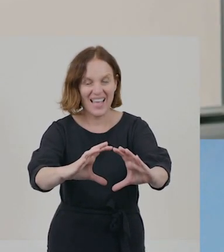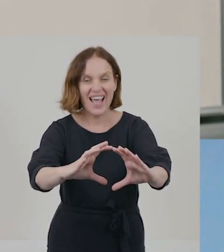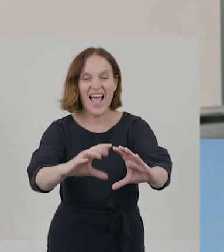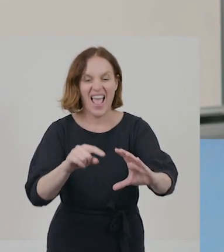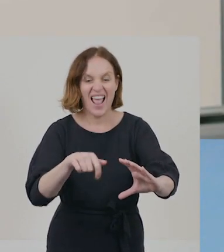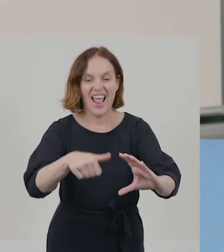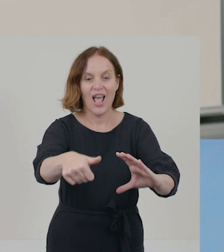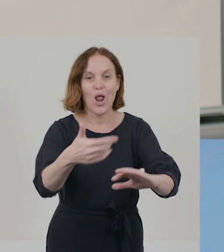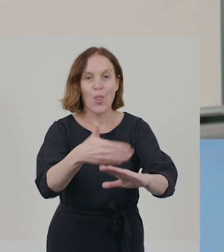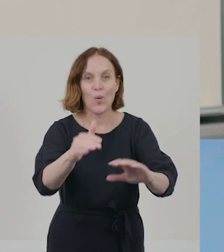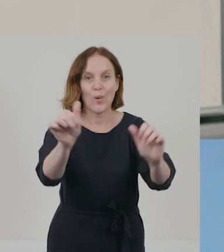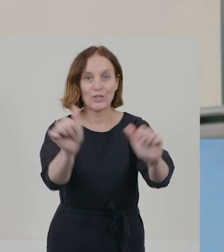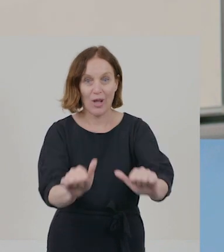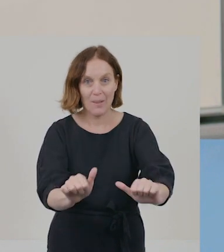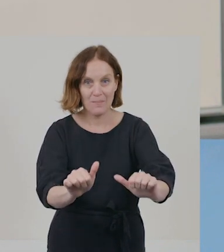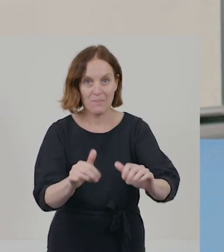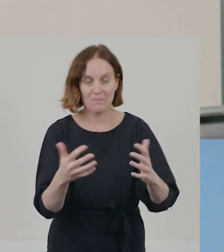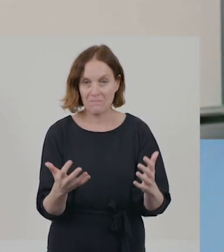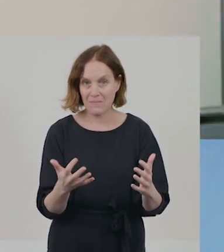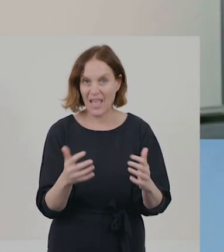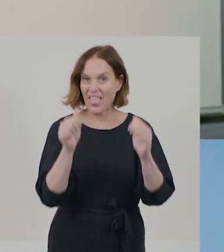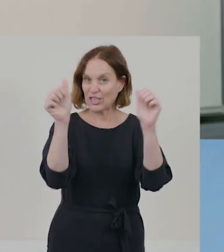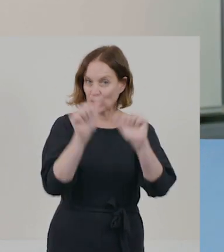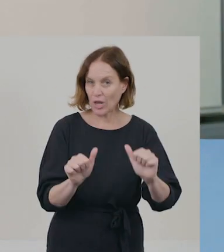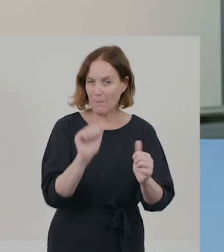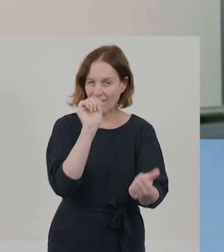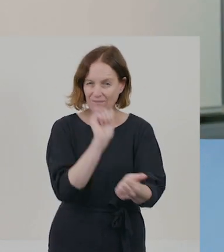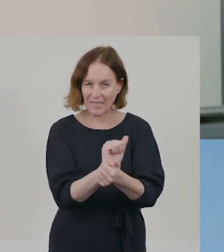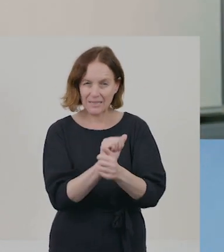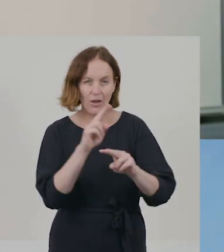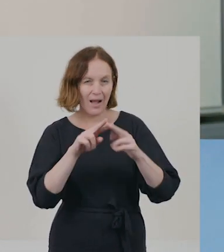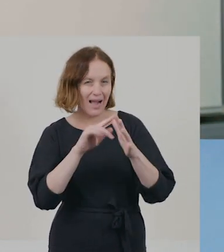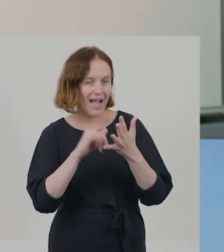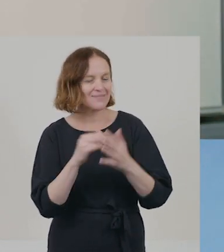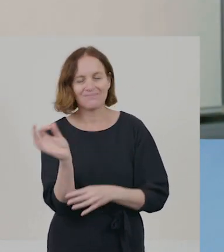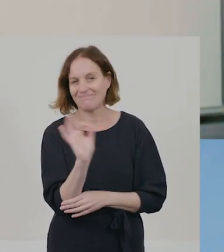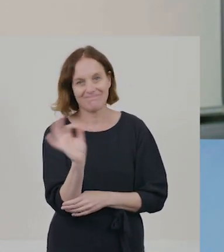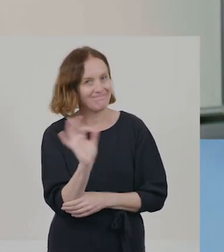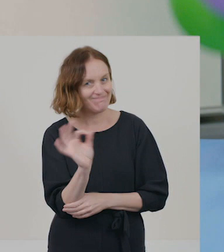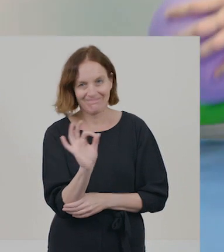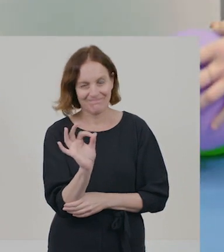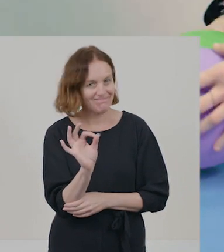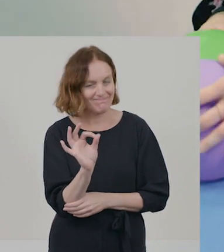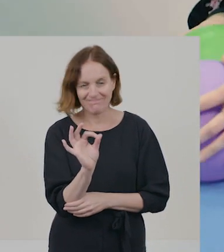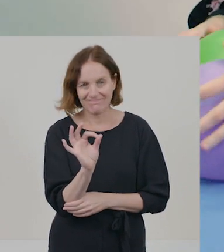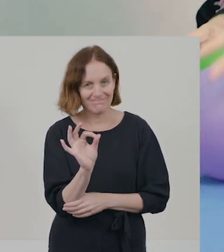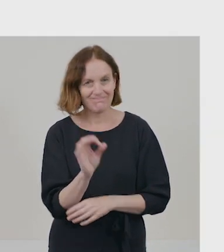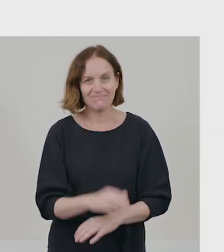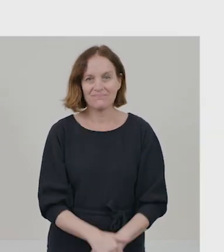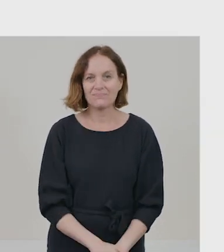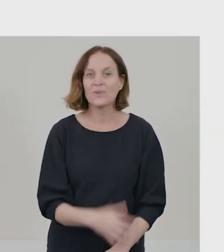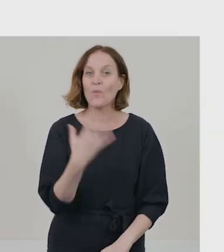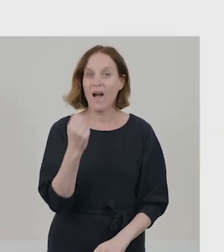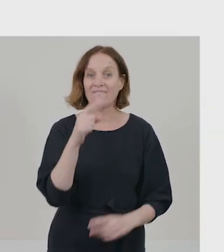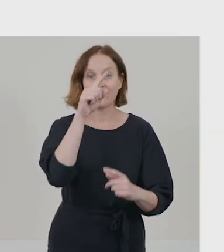It takes on a new shape. So, is the shape fixed for gases? No, it's not. Okay,